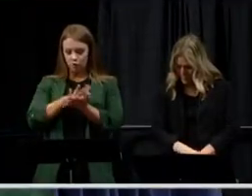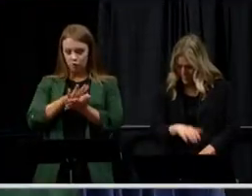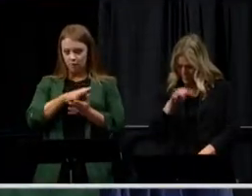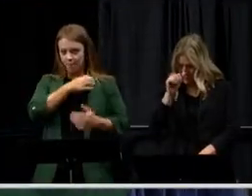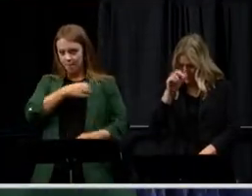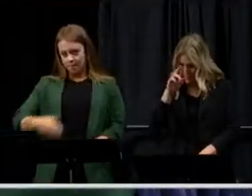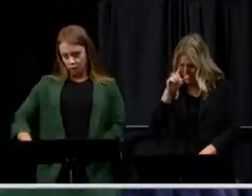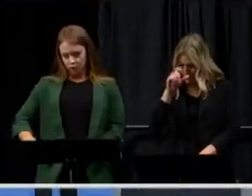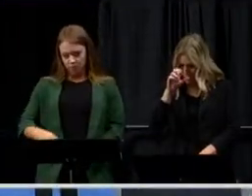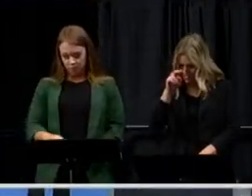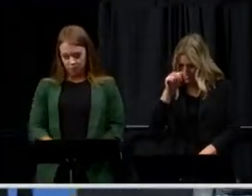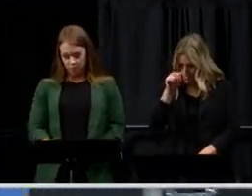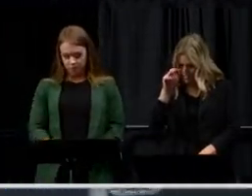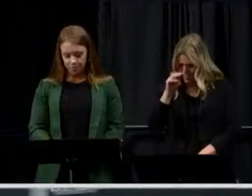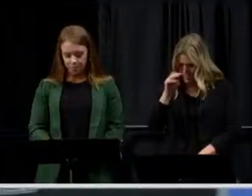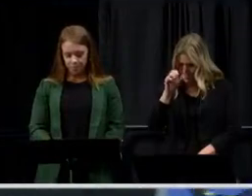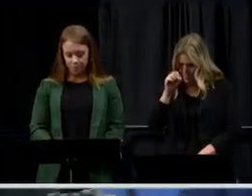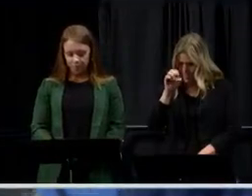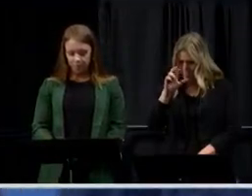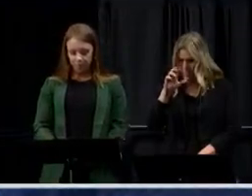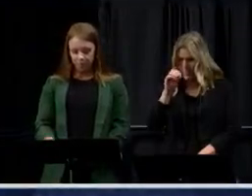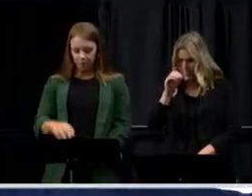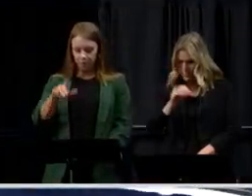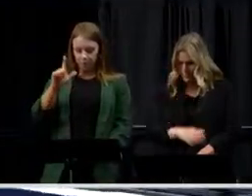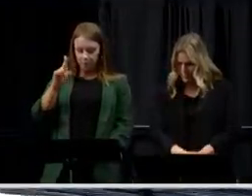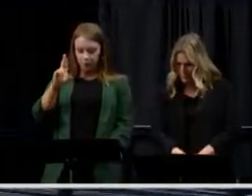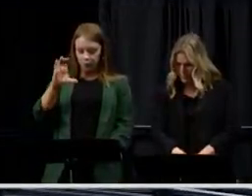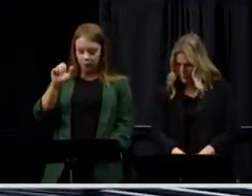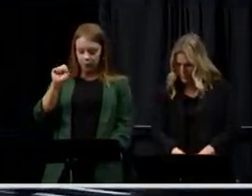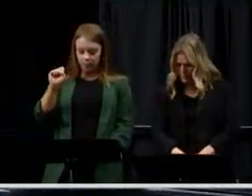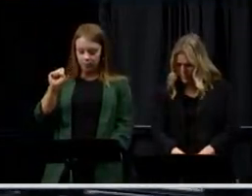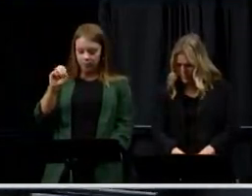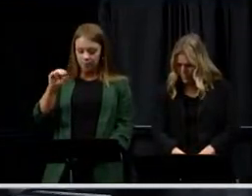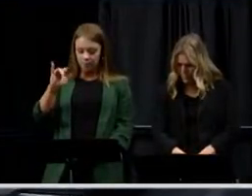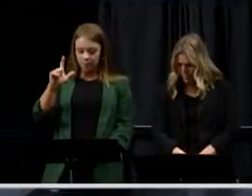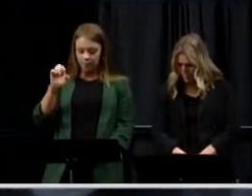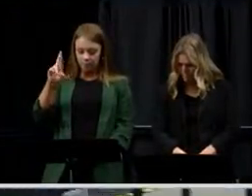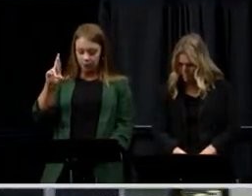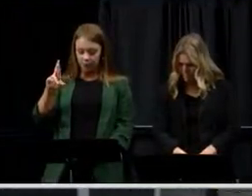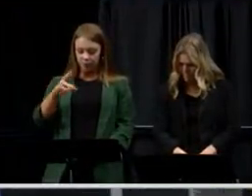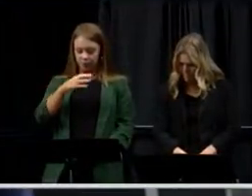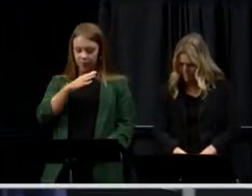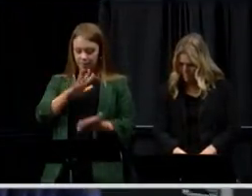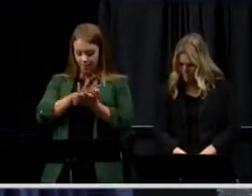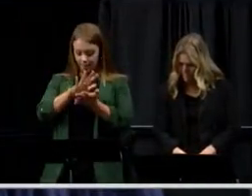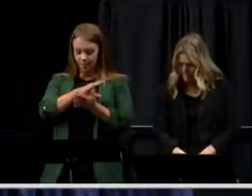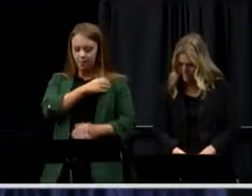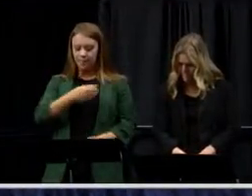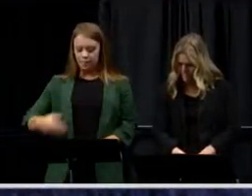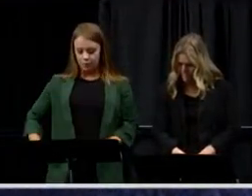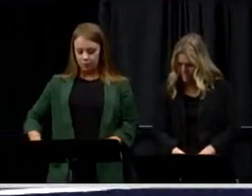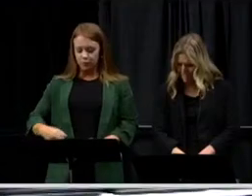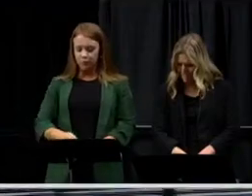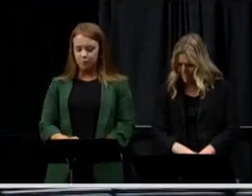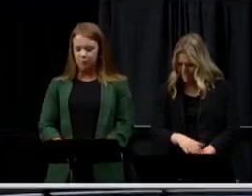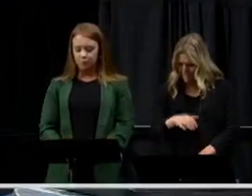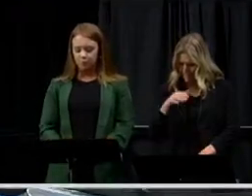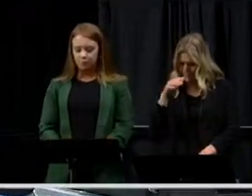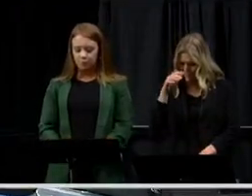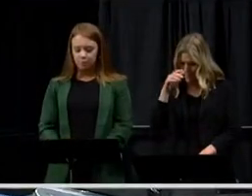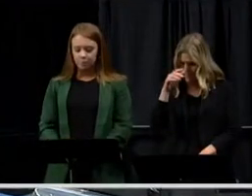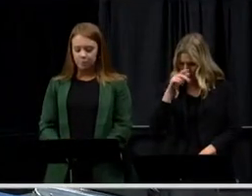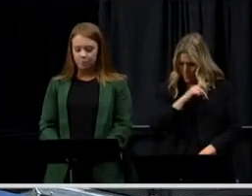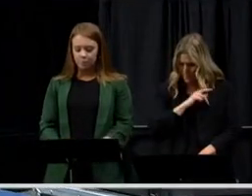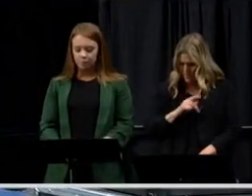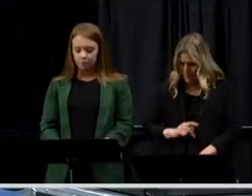Arlene Martinez Serrano. Lucas Matthew Miller, Academy Ambassador. Prince